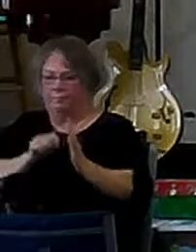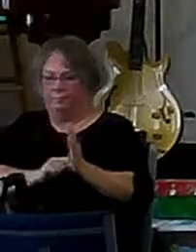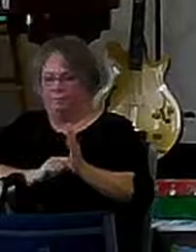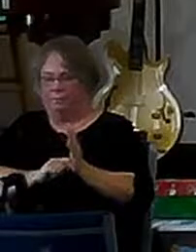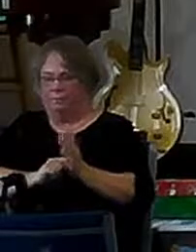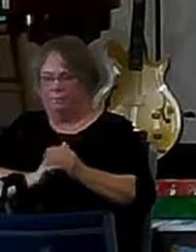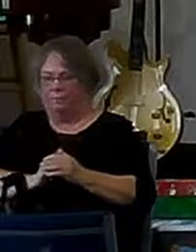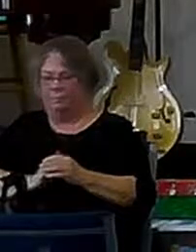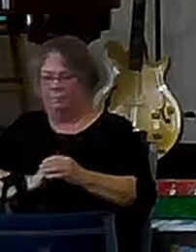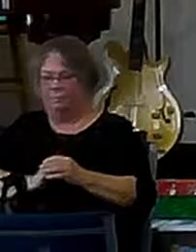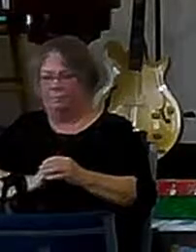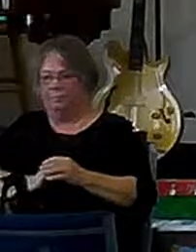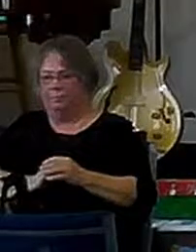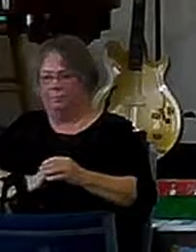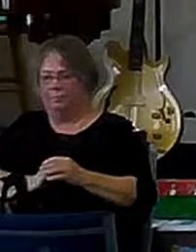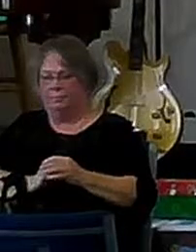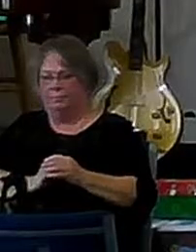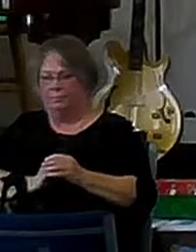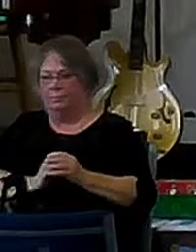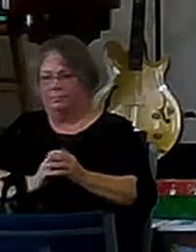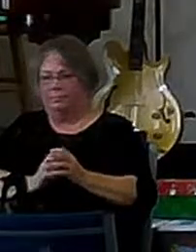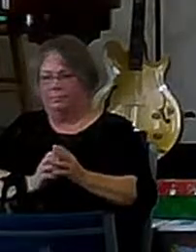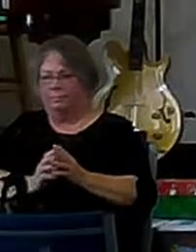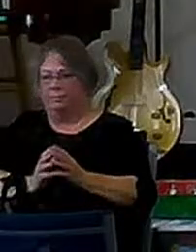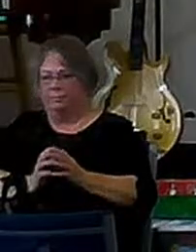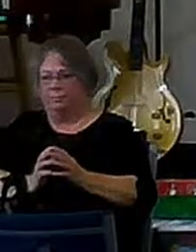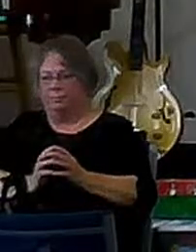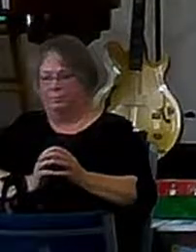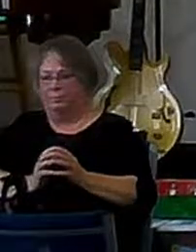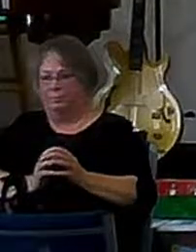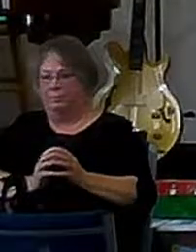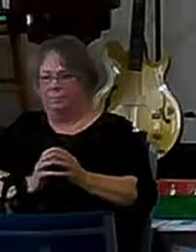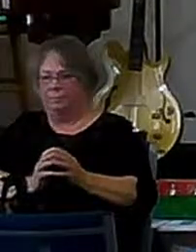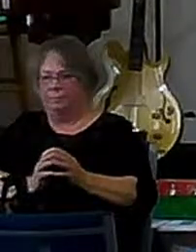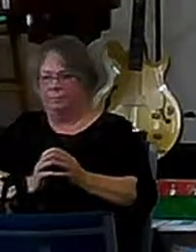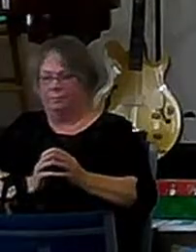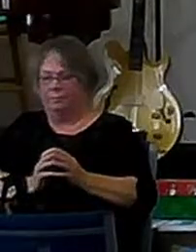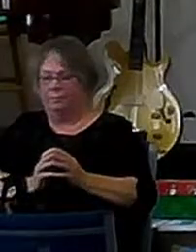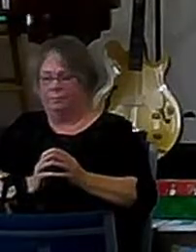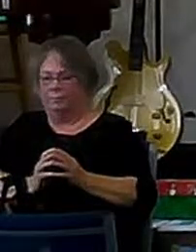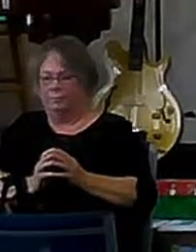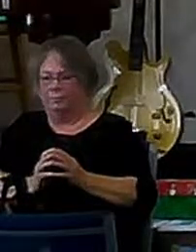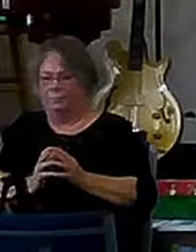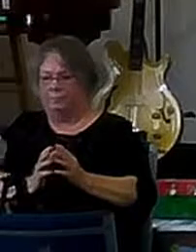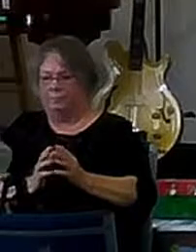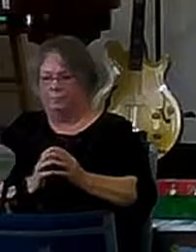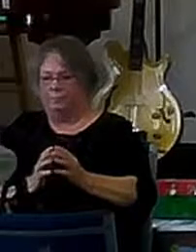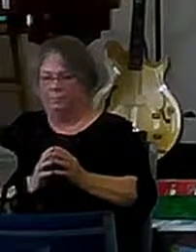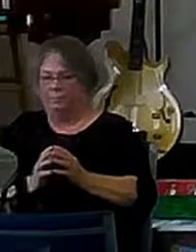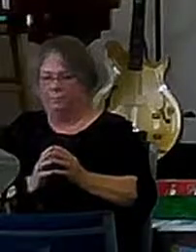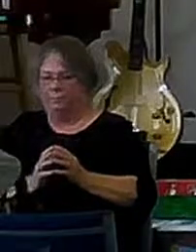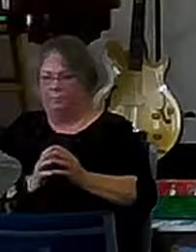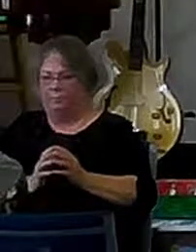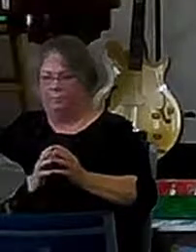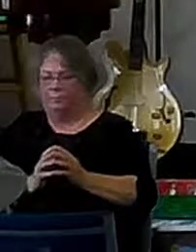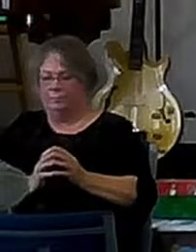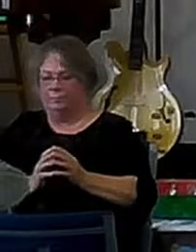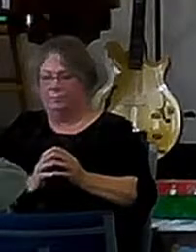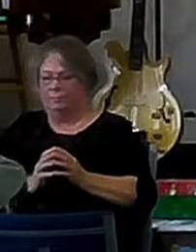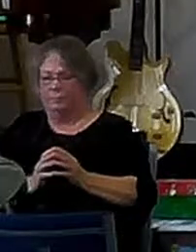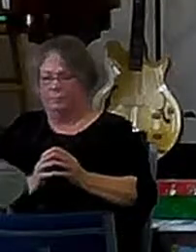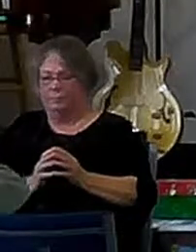with a group of men and being reminded of those covenants that it's made to Abraham and it's reaffirmed to